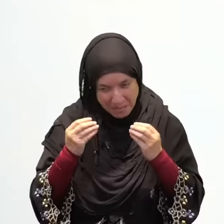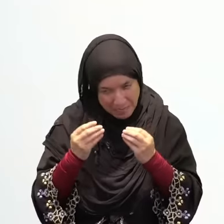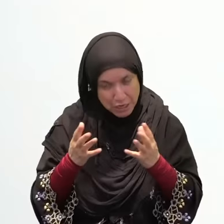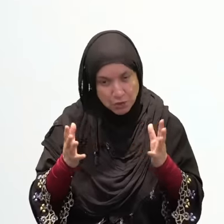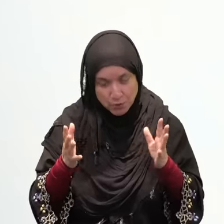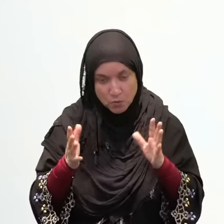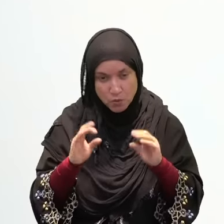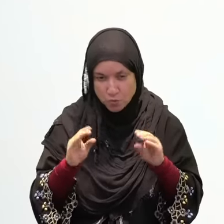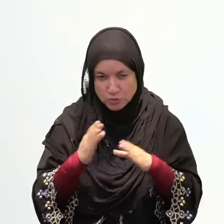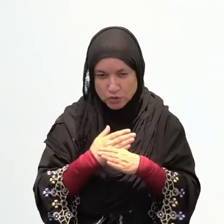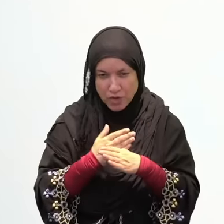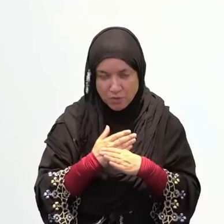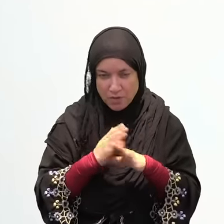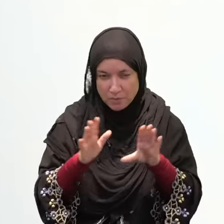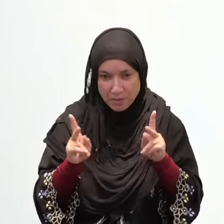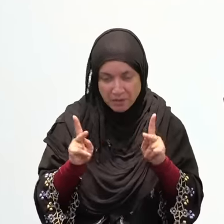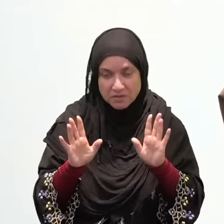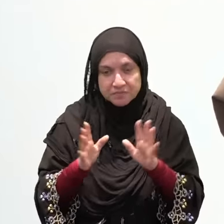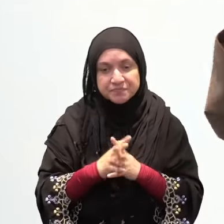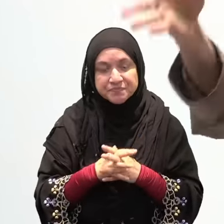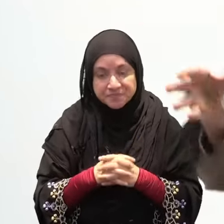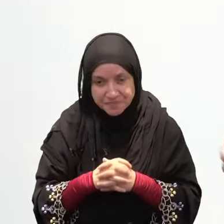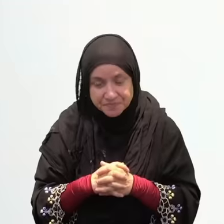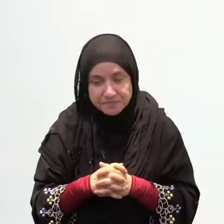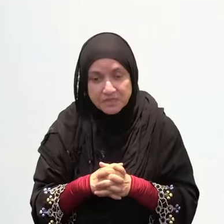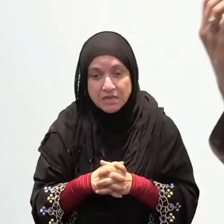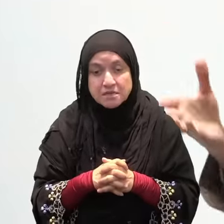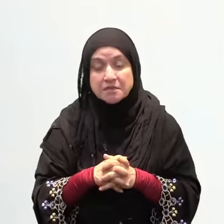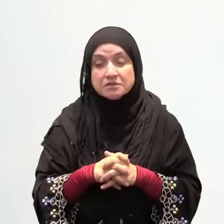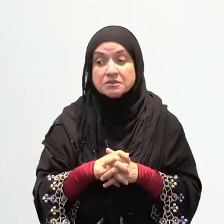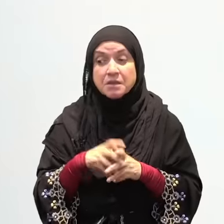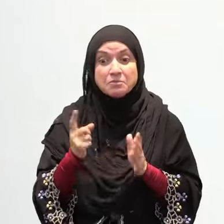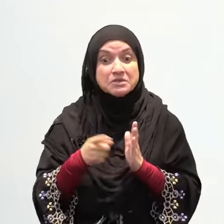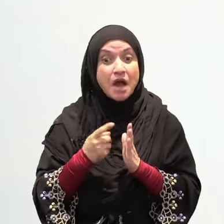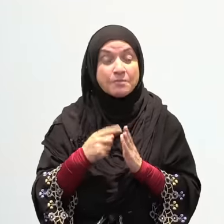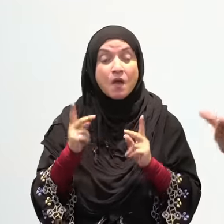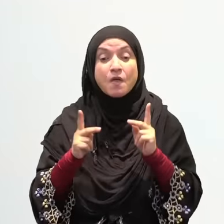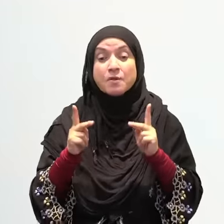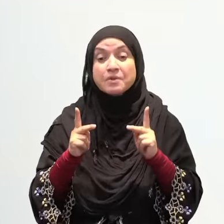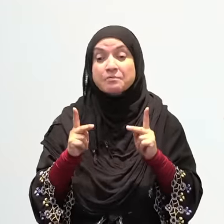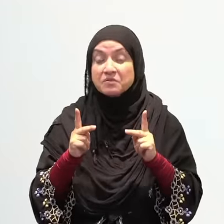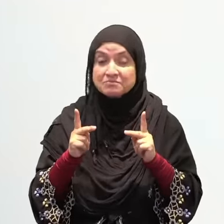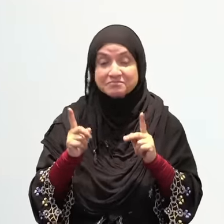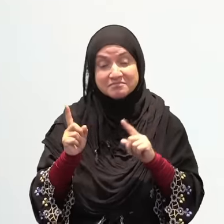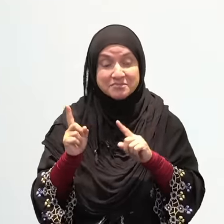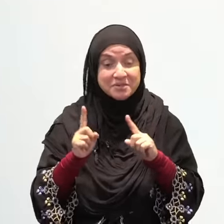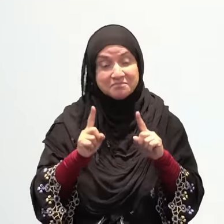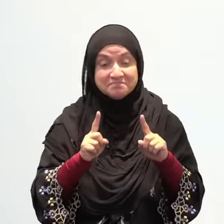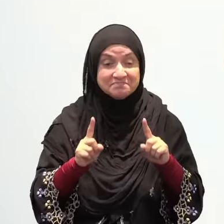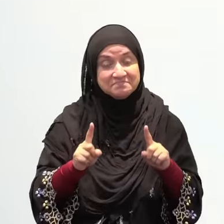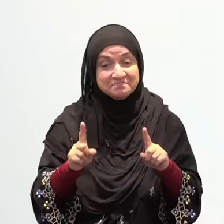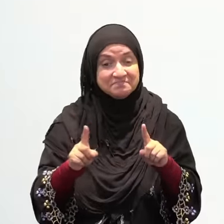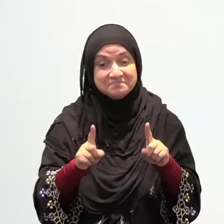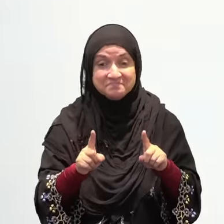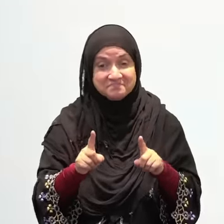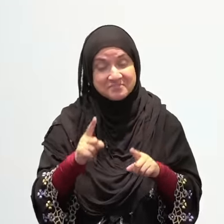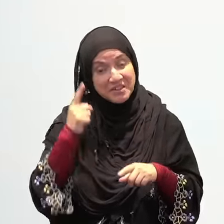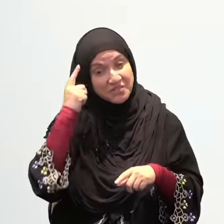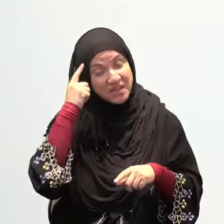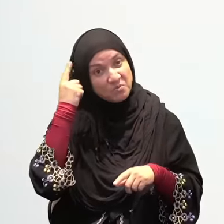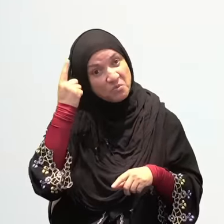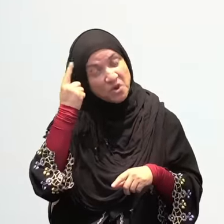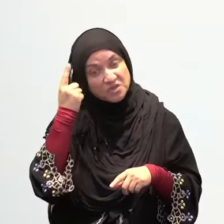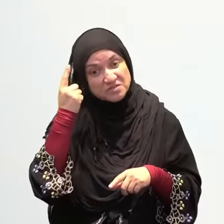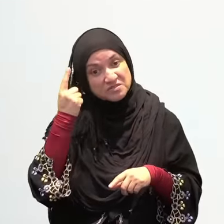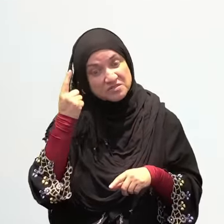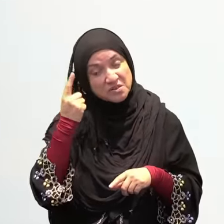of their worldviews, and some of them, you know, even have a self-righteousness and a zeal to them. How do we bring some sort of intervention to